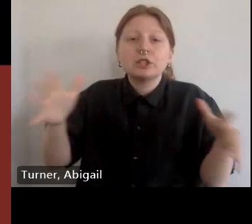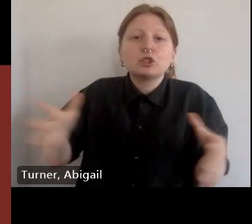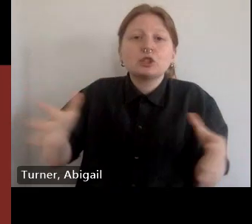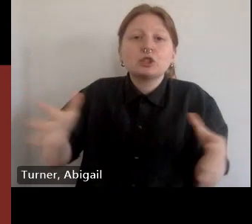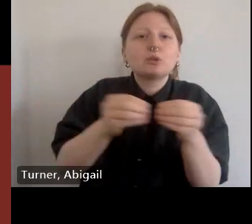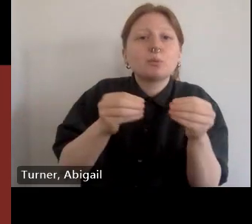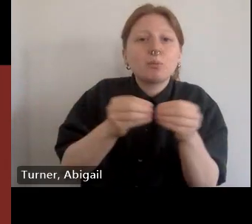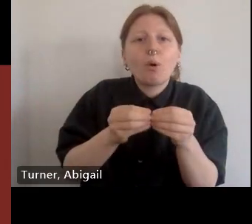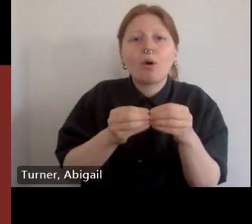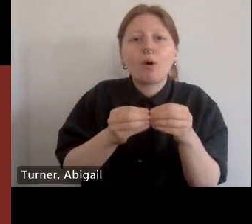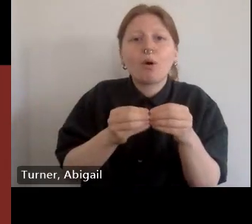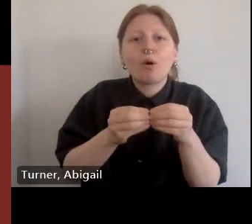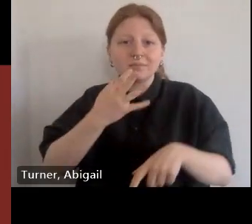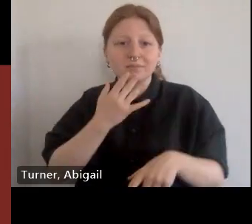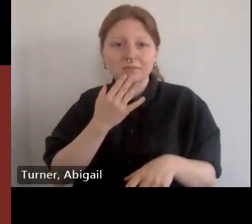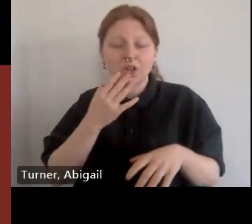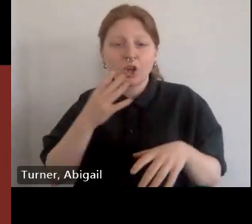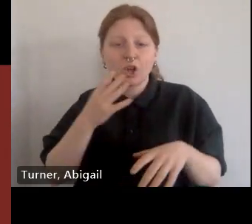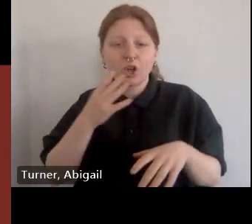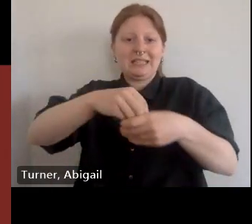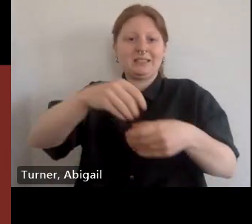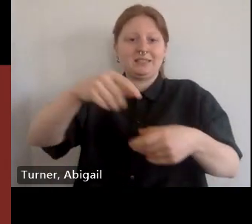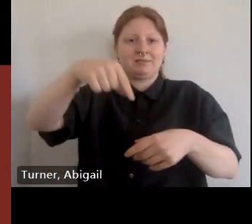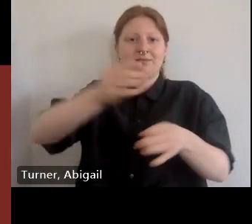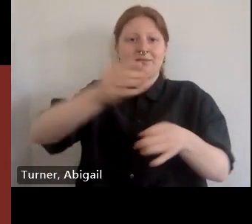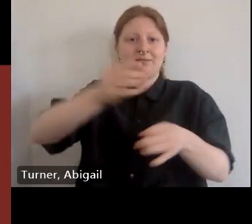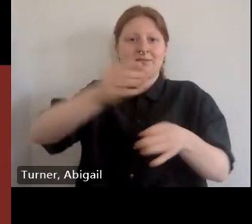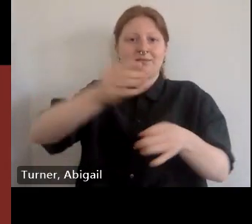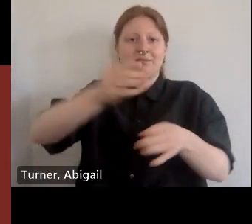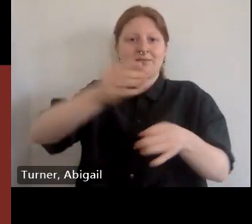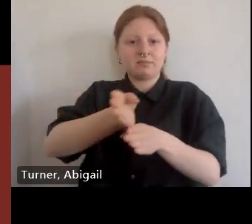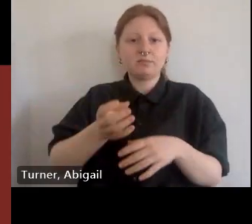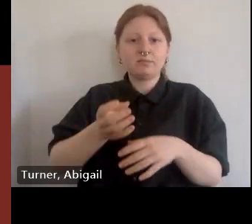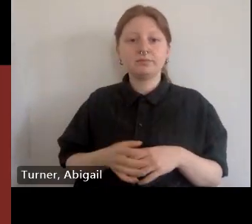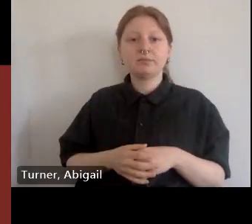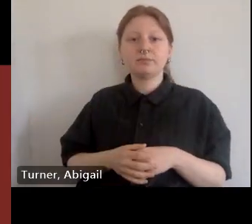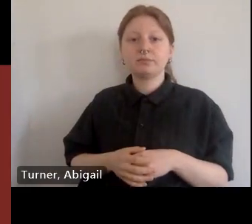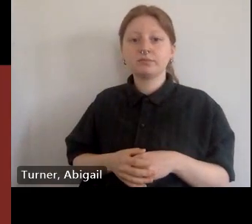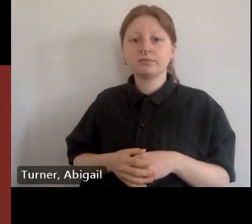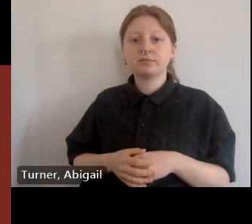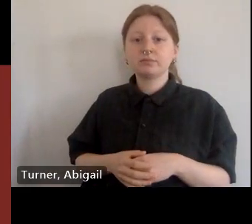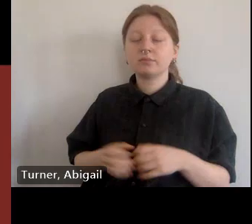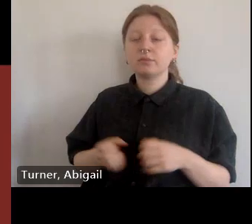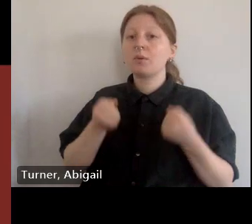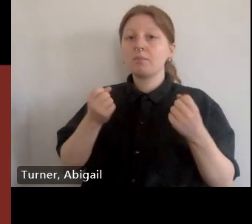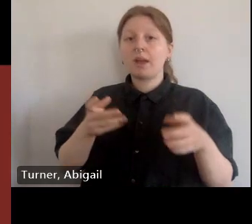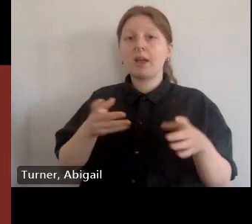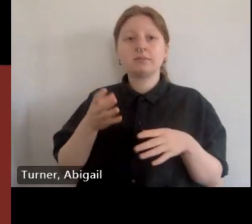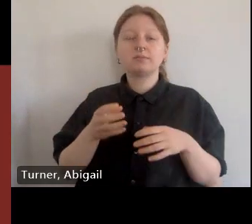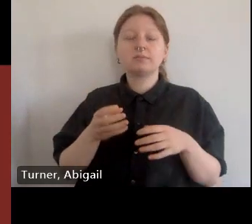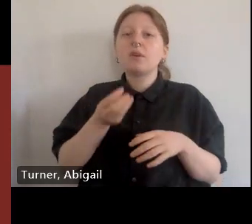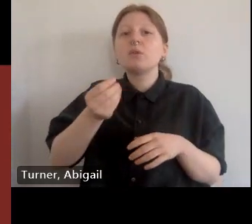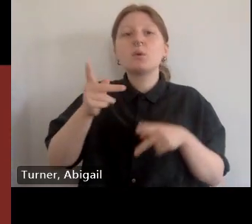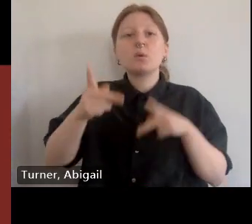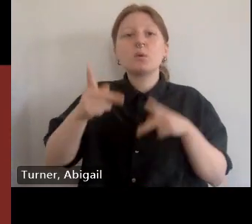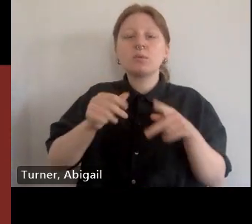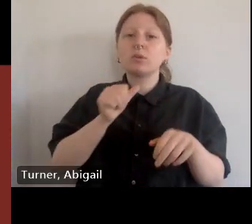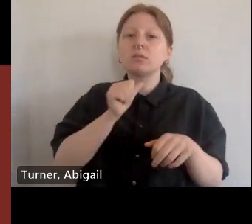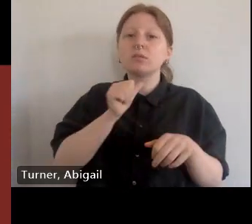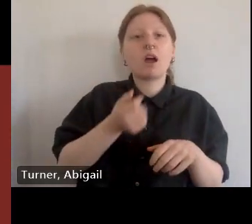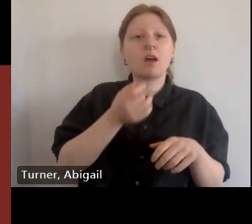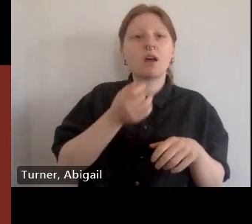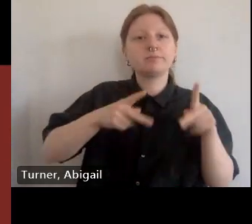space. Although there are several people who are non-BIPOC who serve as mentors. And that's great too, because this field